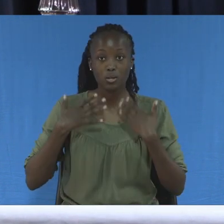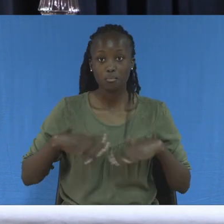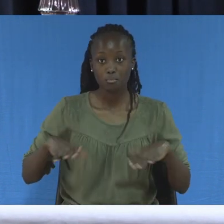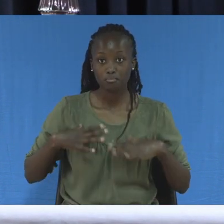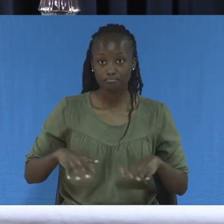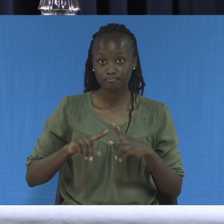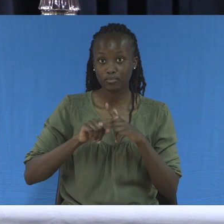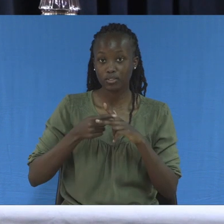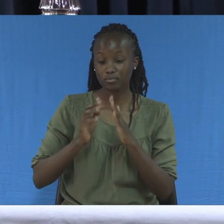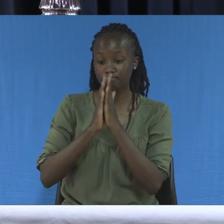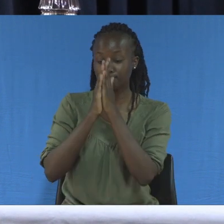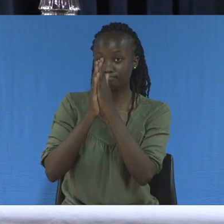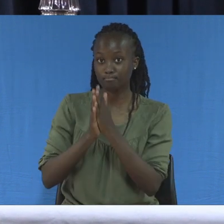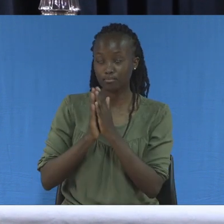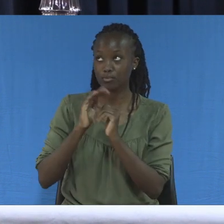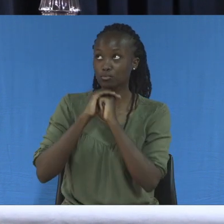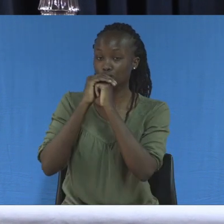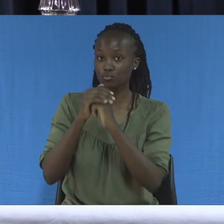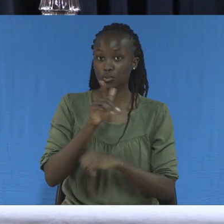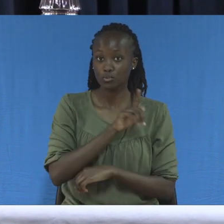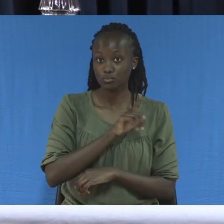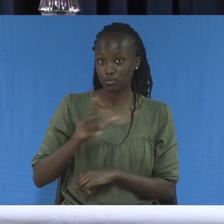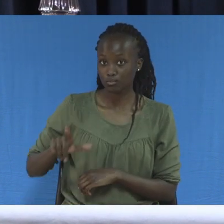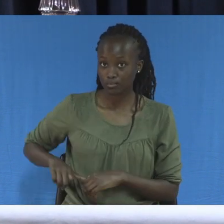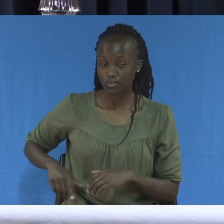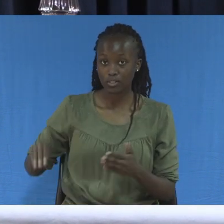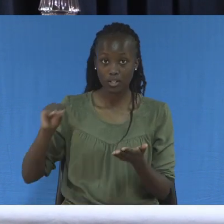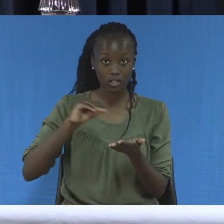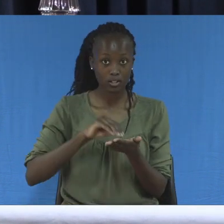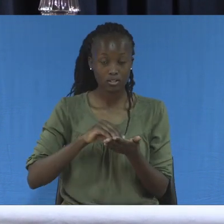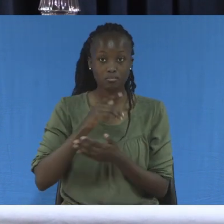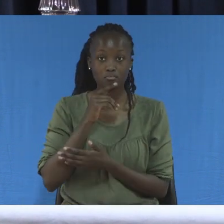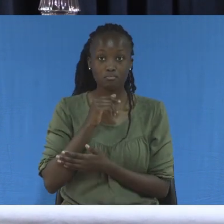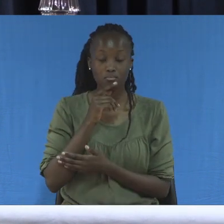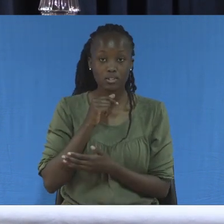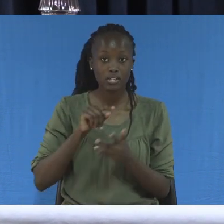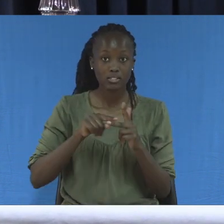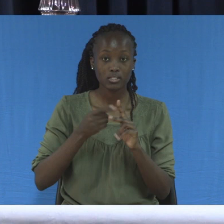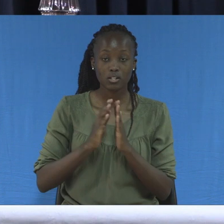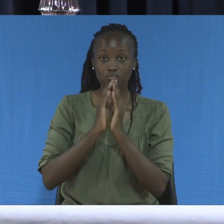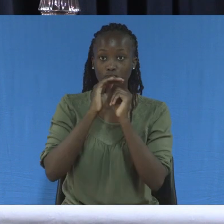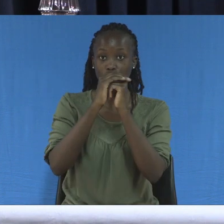name of the Lord. Men began to worship the Lord.